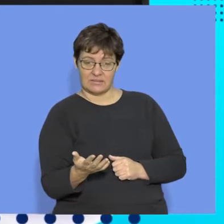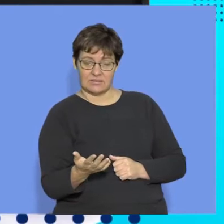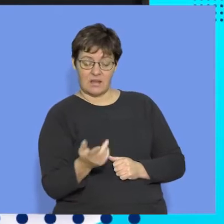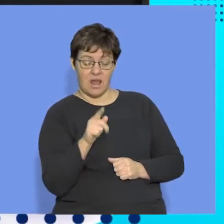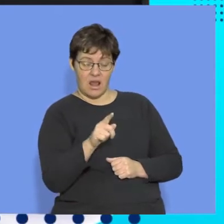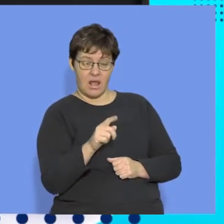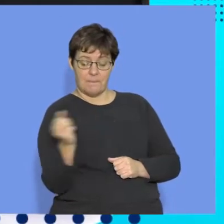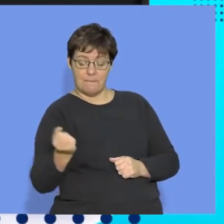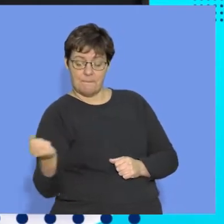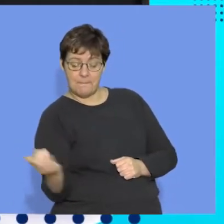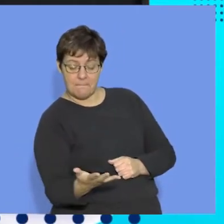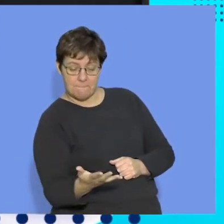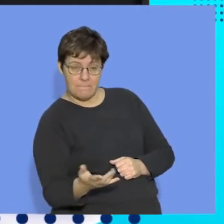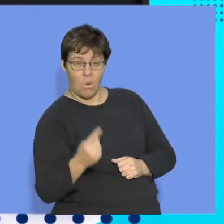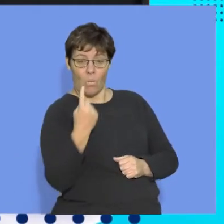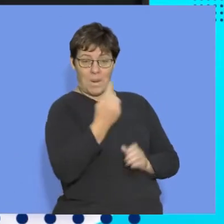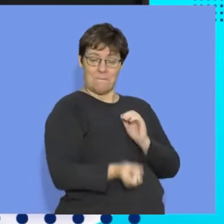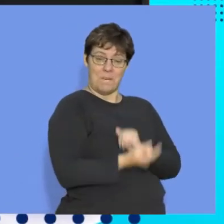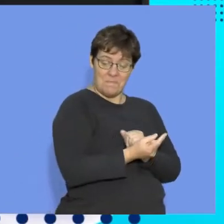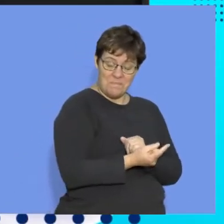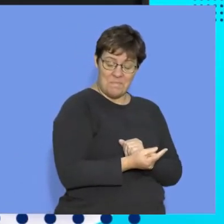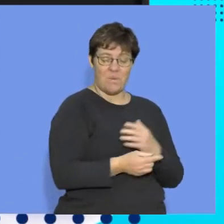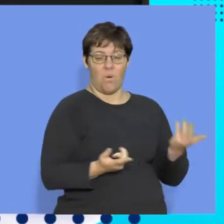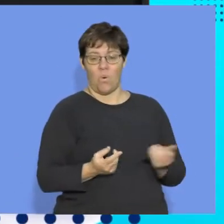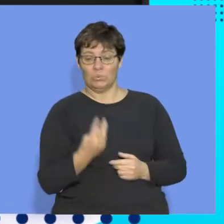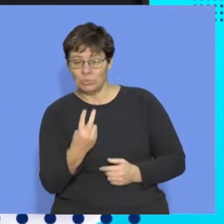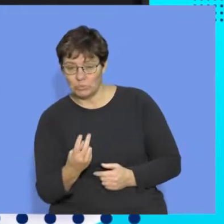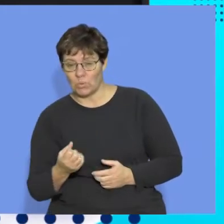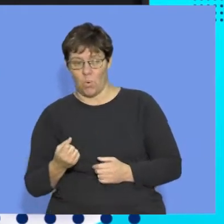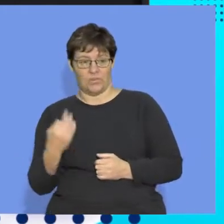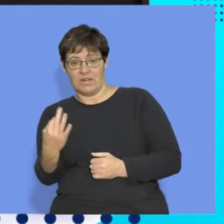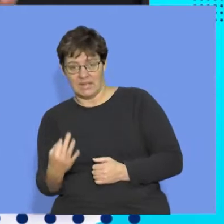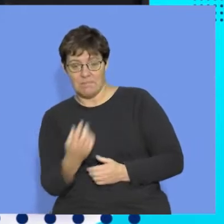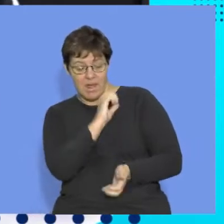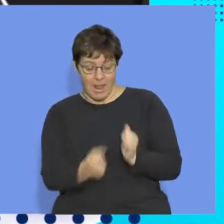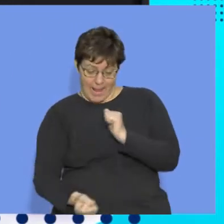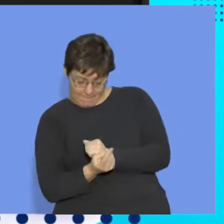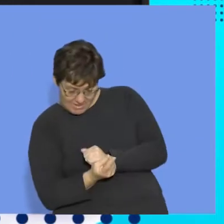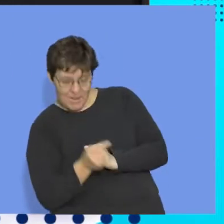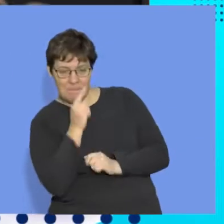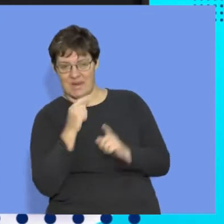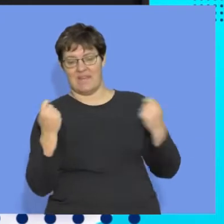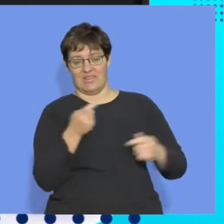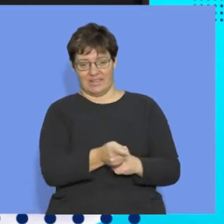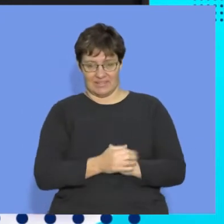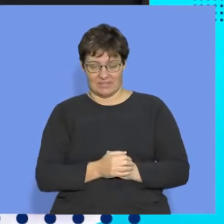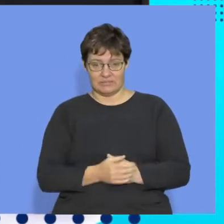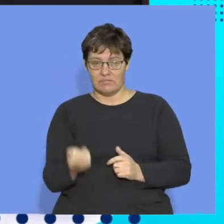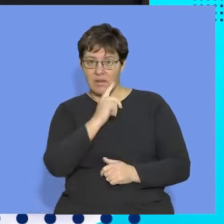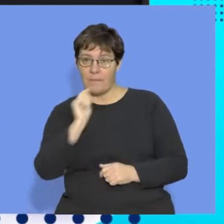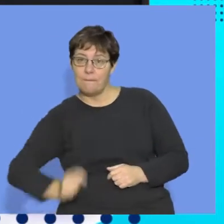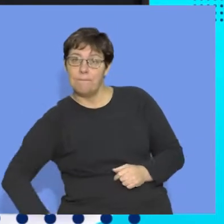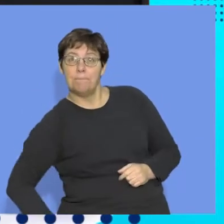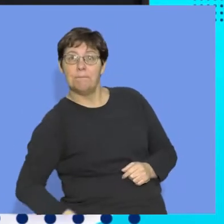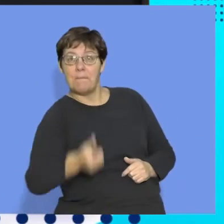1 occurs, that'll be an event. Are we together? Or 2, or 3, or 4. Also, if I have a coin,